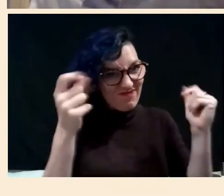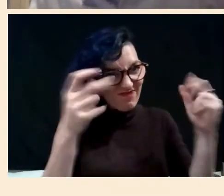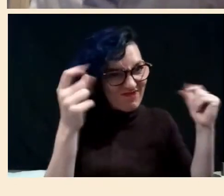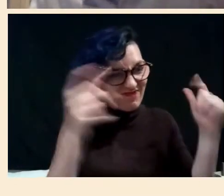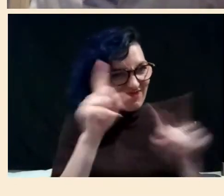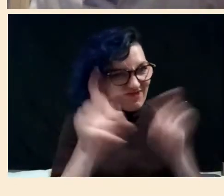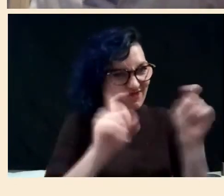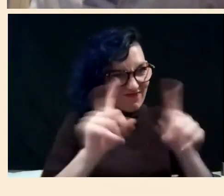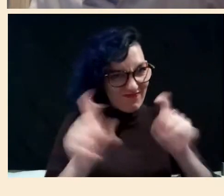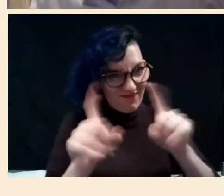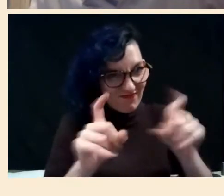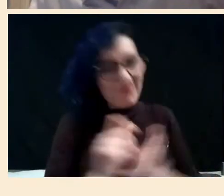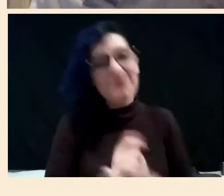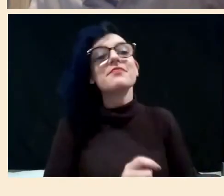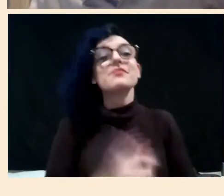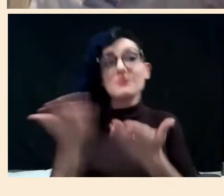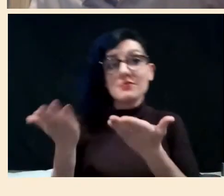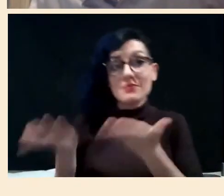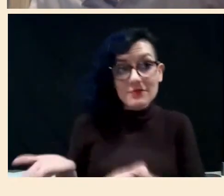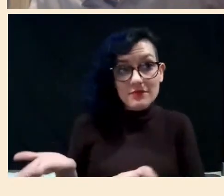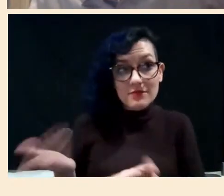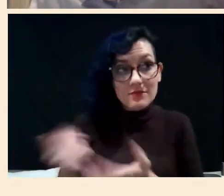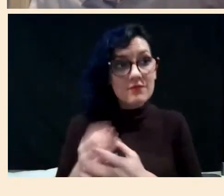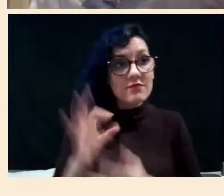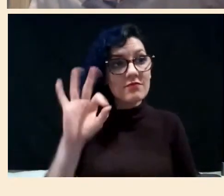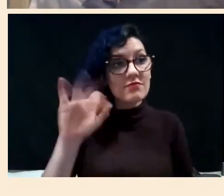it? Well, I mean,